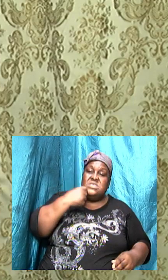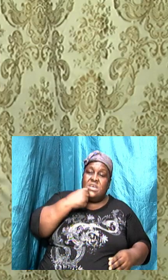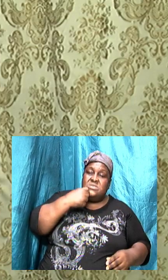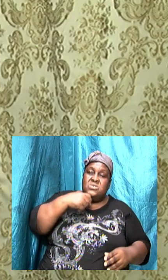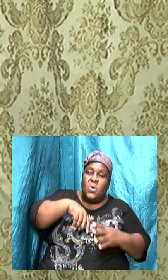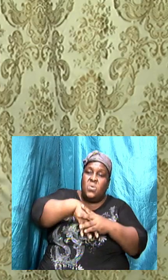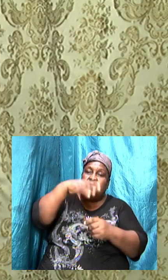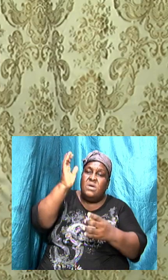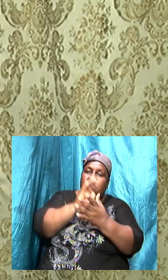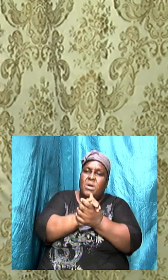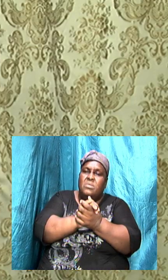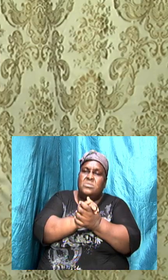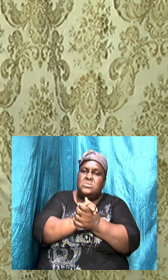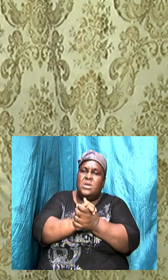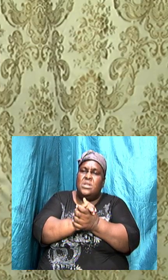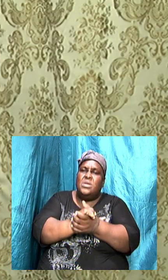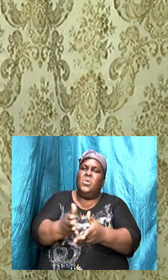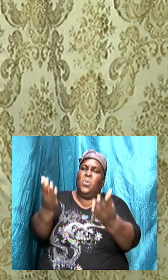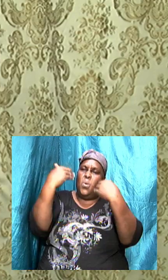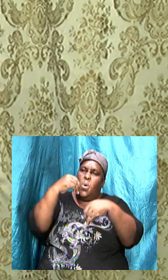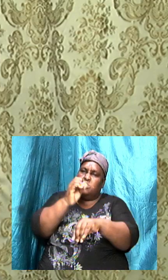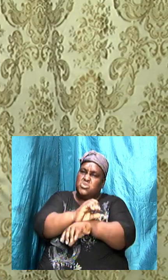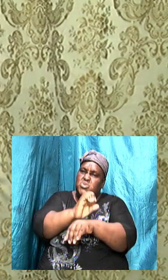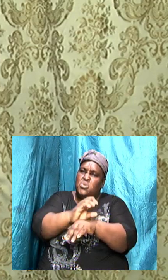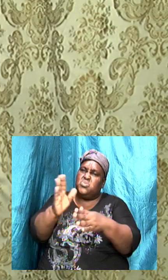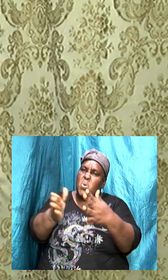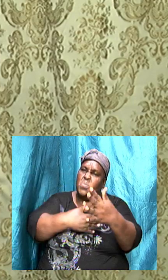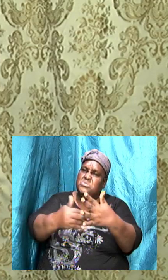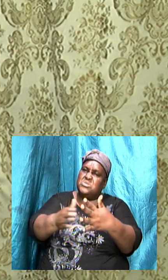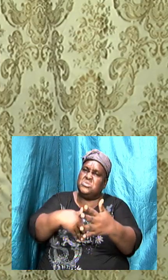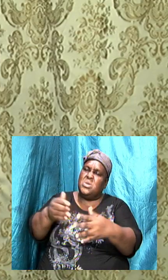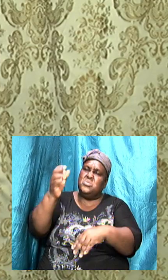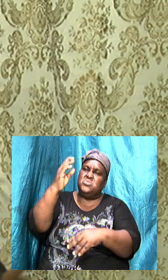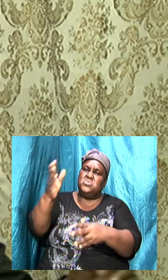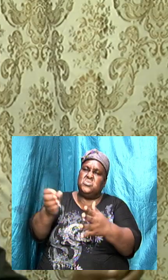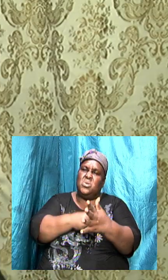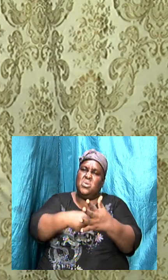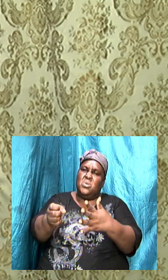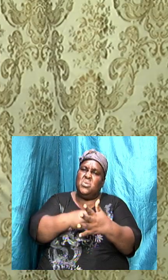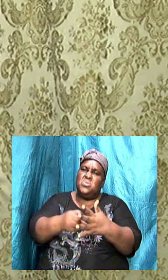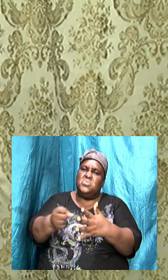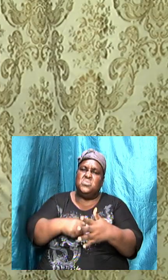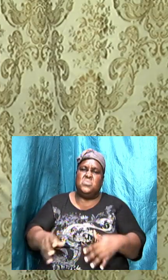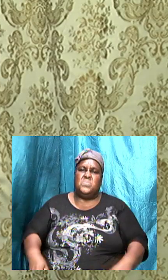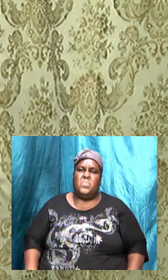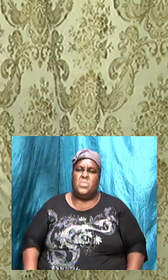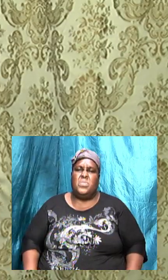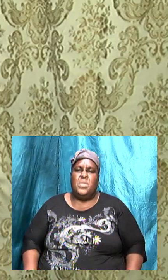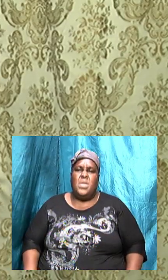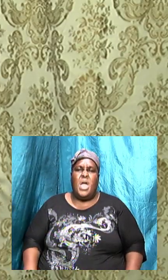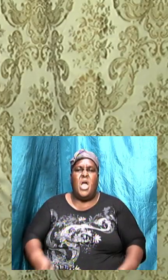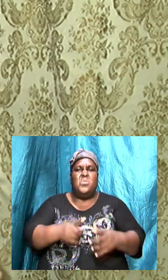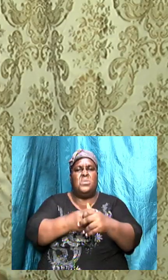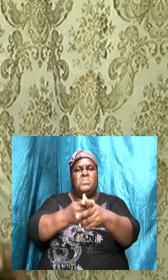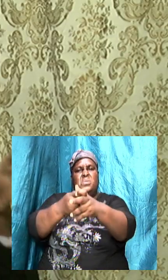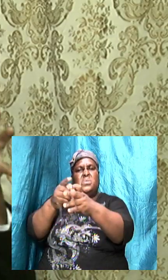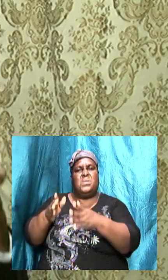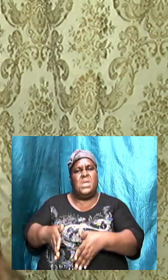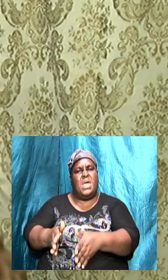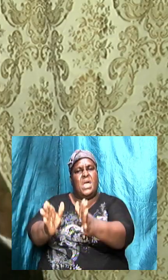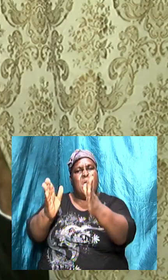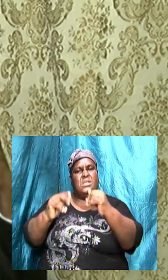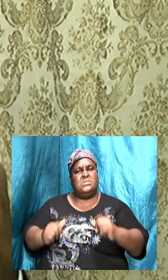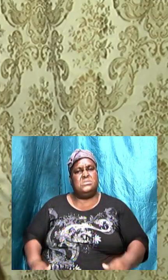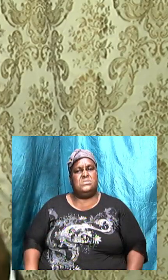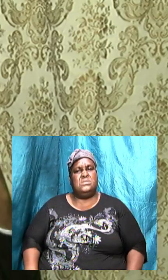come church, come sing Sunday, and come church, come preach, and come church, come run up and down the aisles like nothing didn't happen. That is